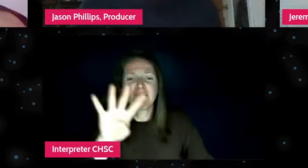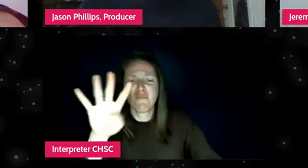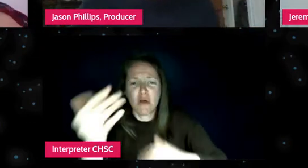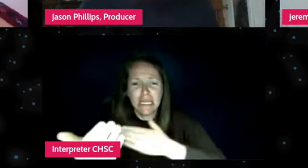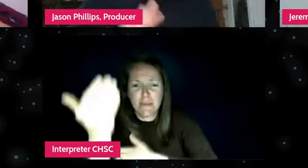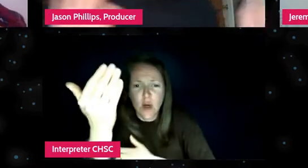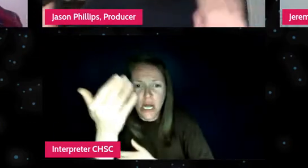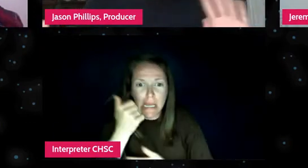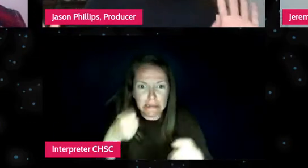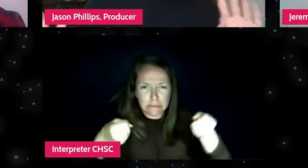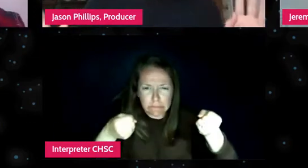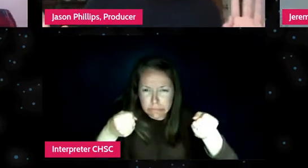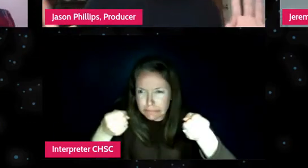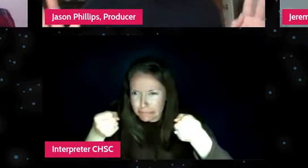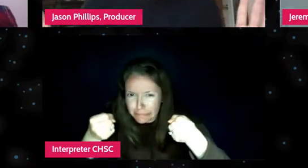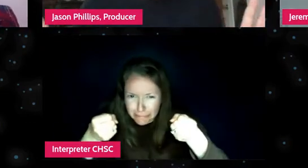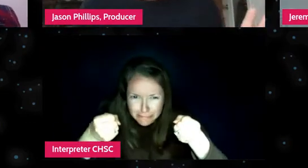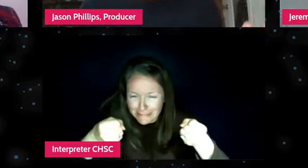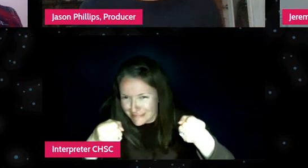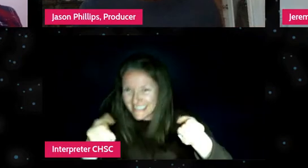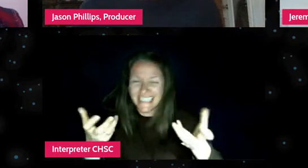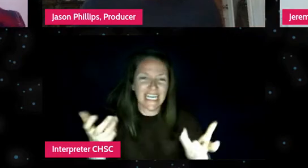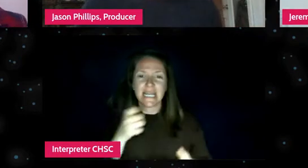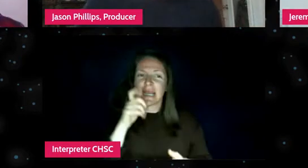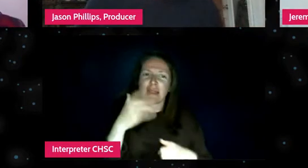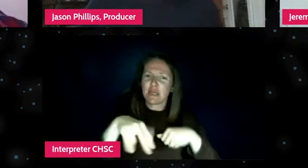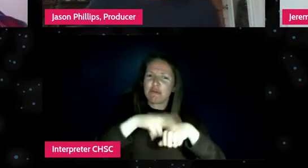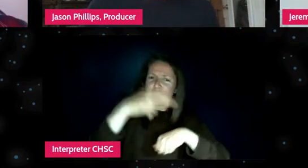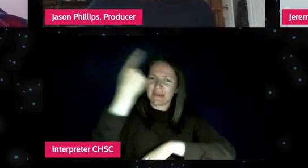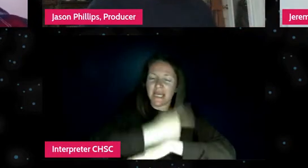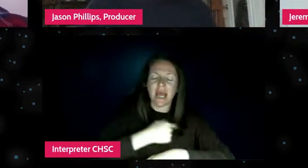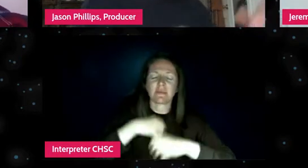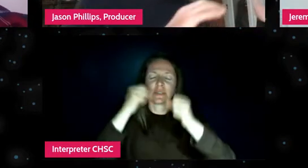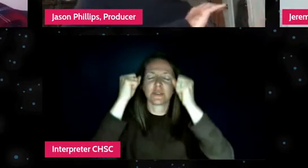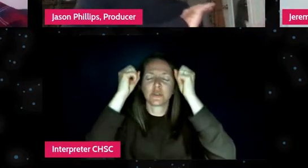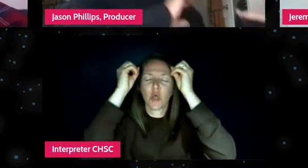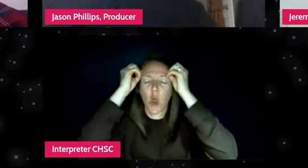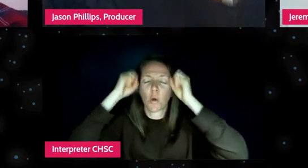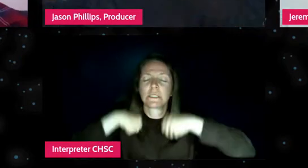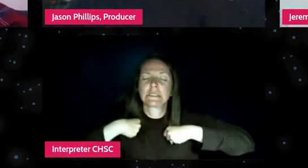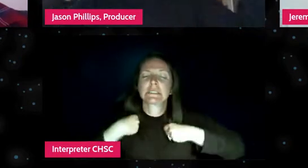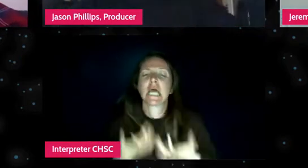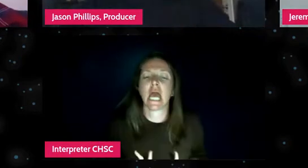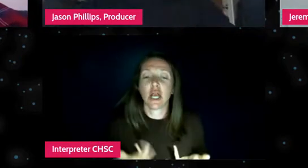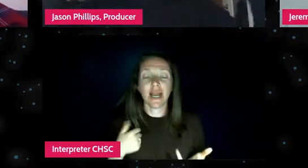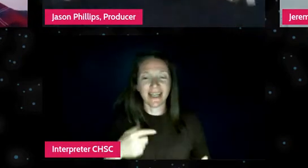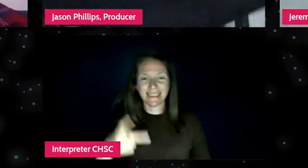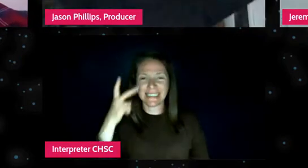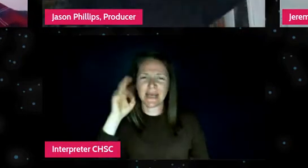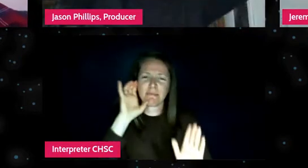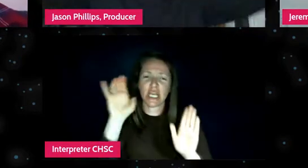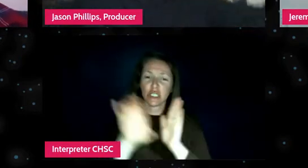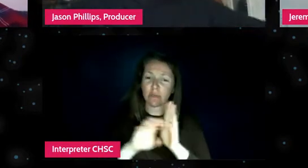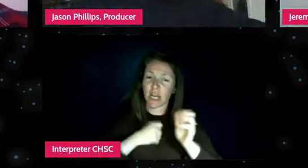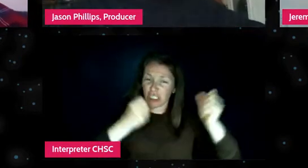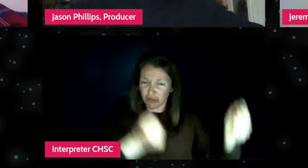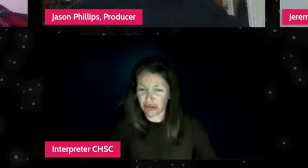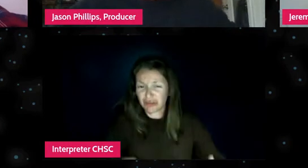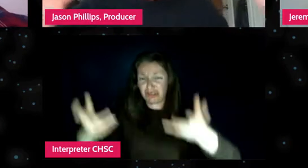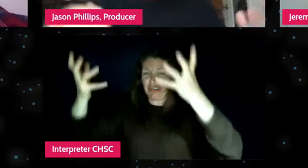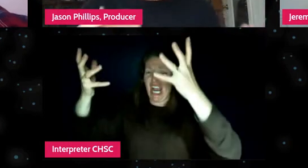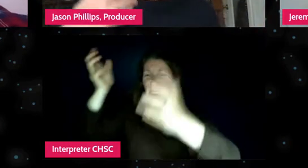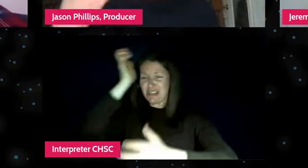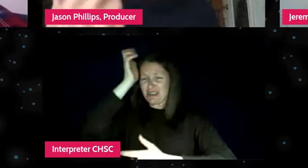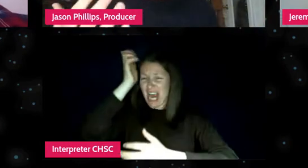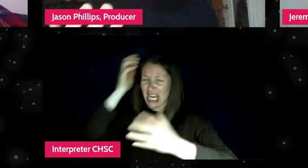this wasn't like, you know, just like a regular hour. Like, I was so tired. Like, there's pictures of me like chucking trash like this huge